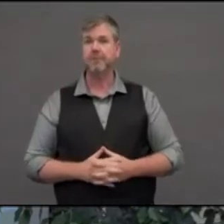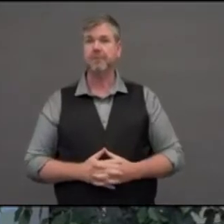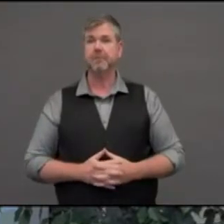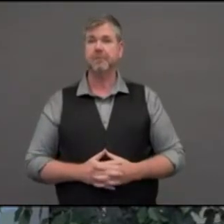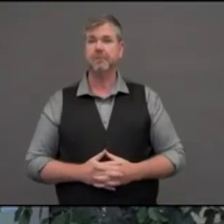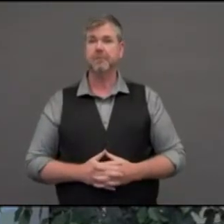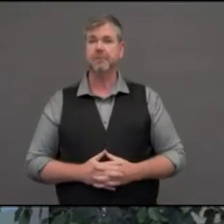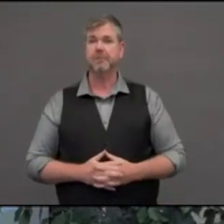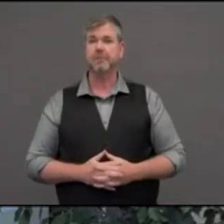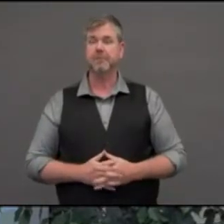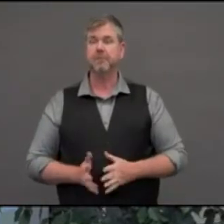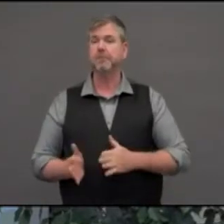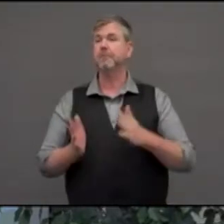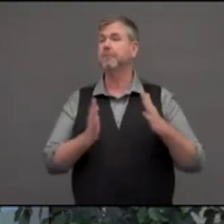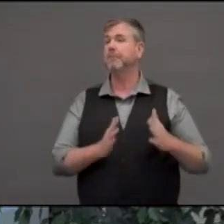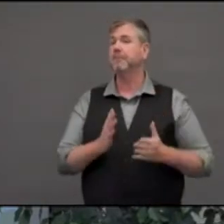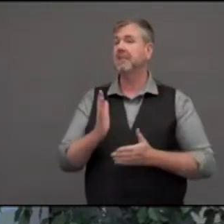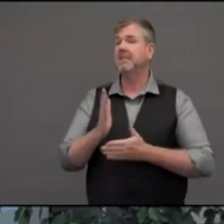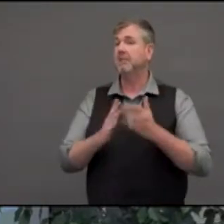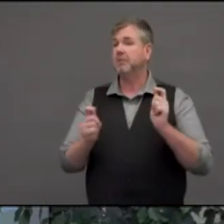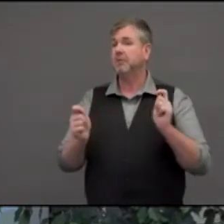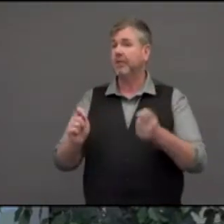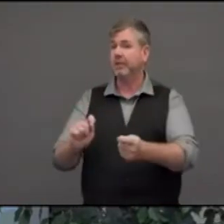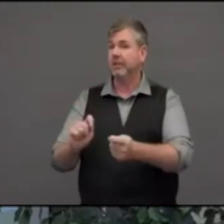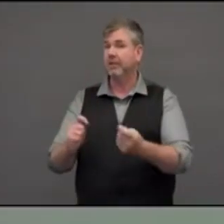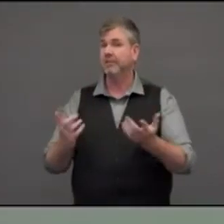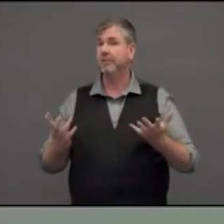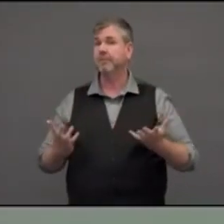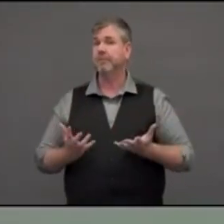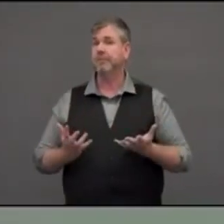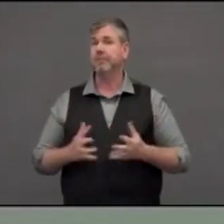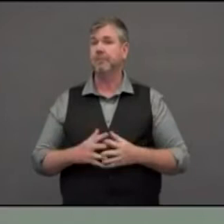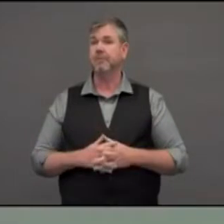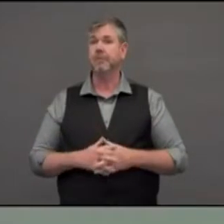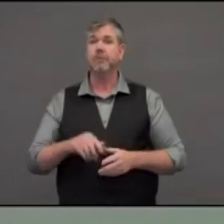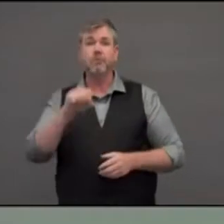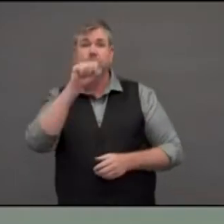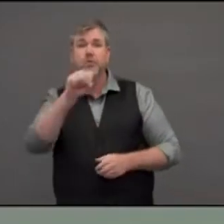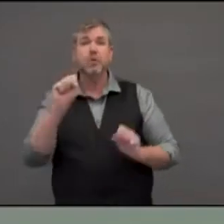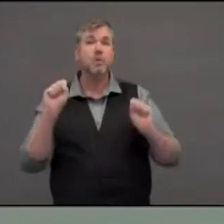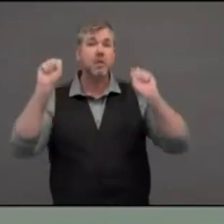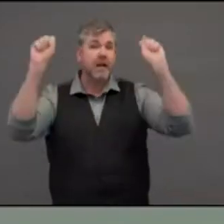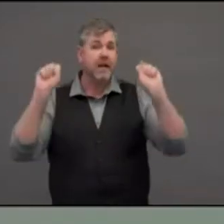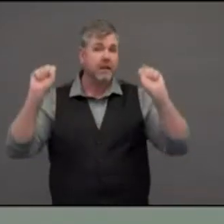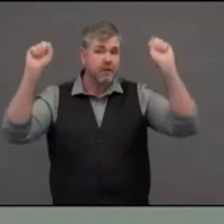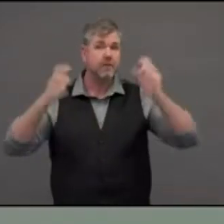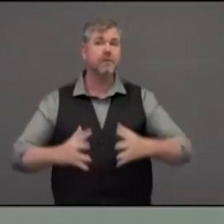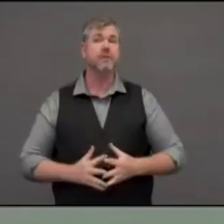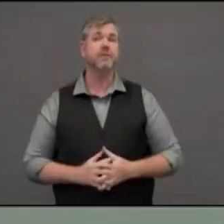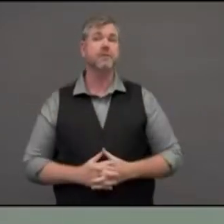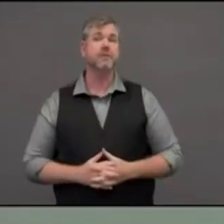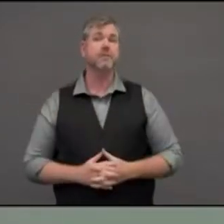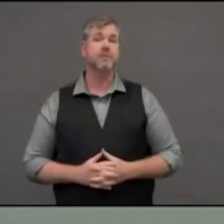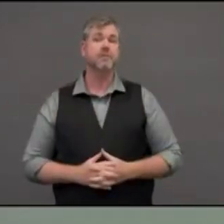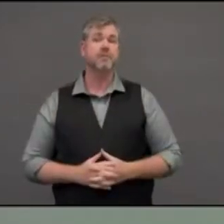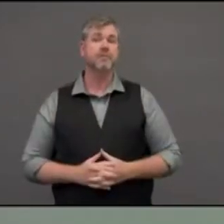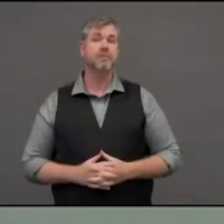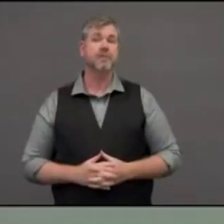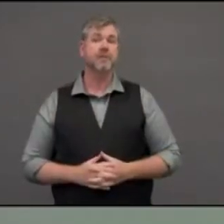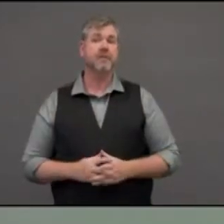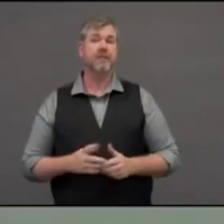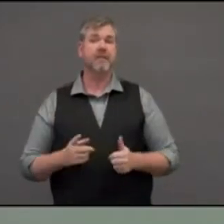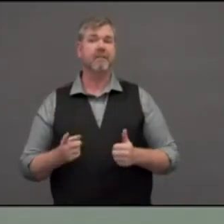Some changes was I like working out, so that was a bit difficult at first because I was like, I don't want to work